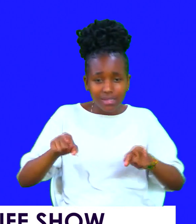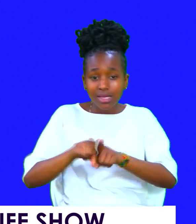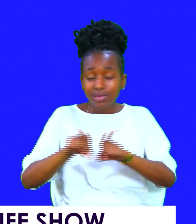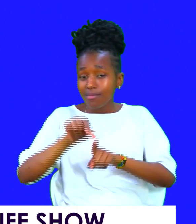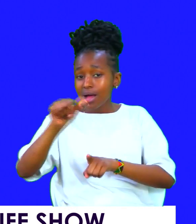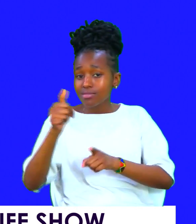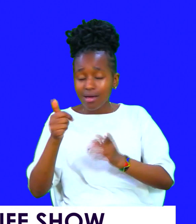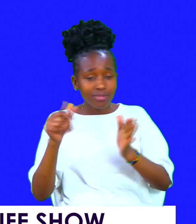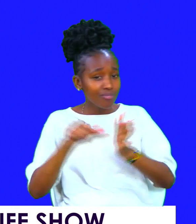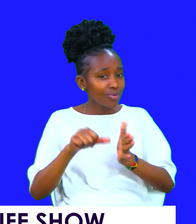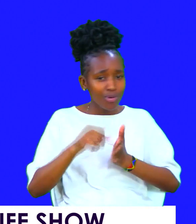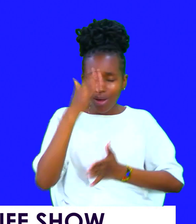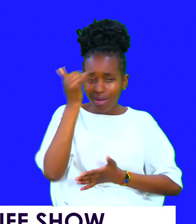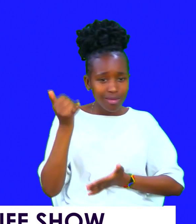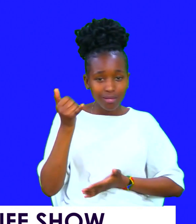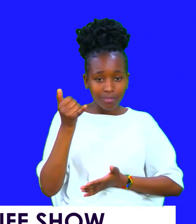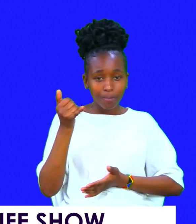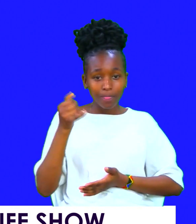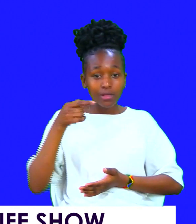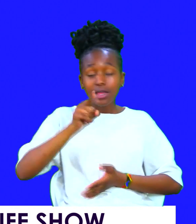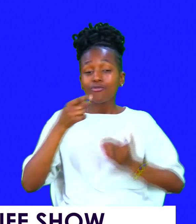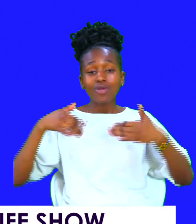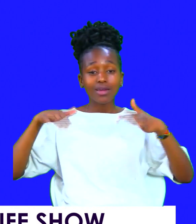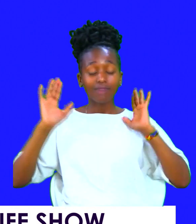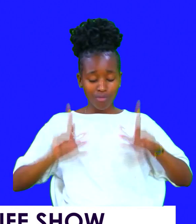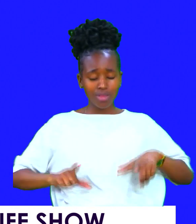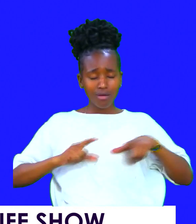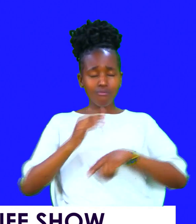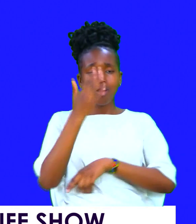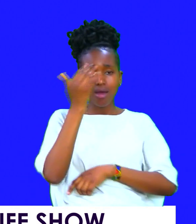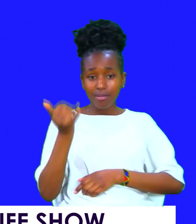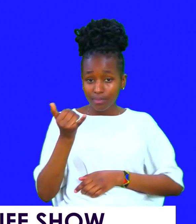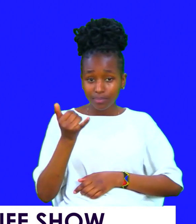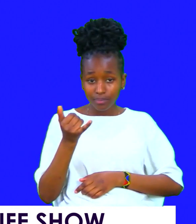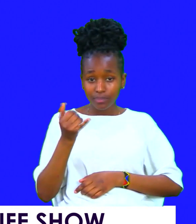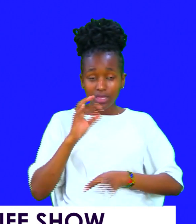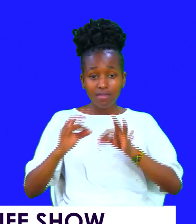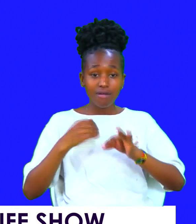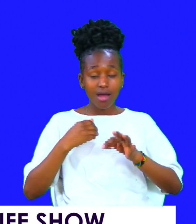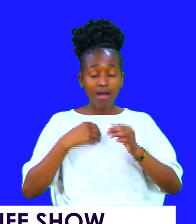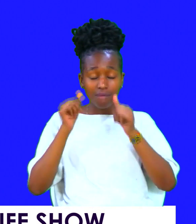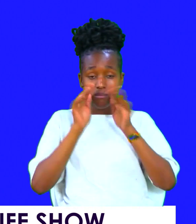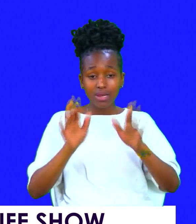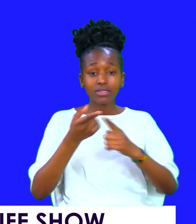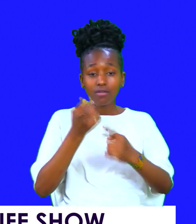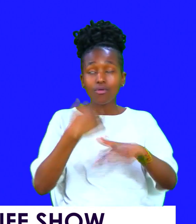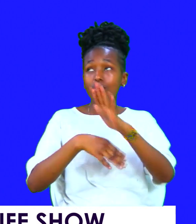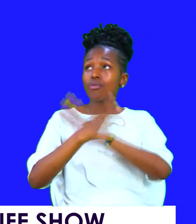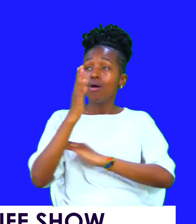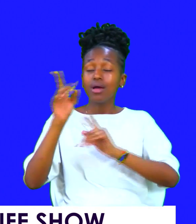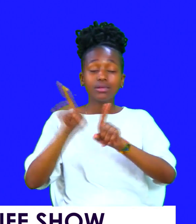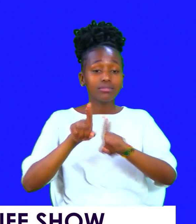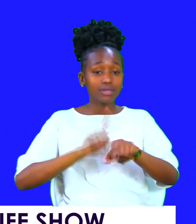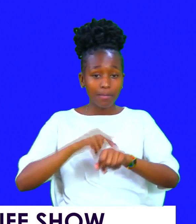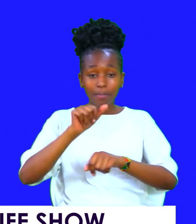of criticism. Why should you give up on life? The blessings of God make rich and add no